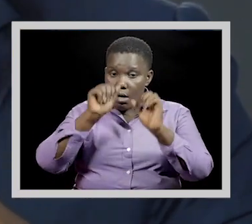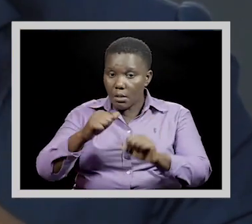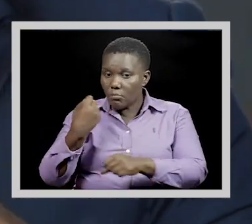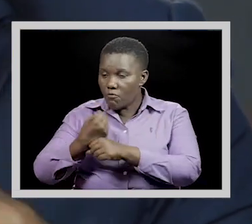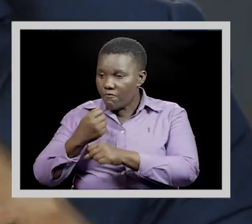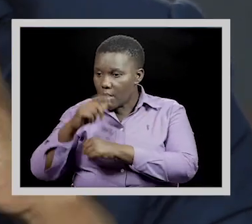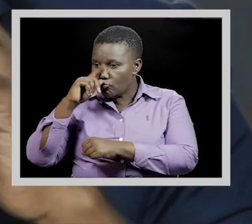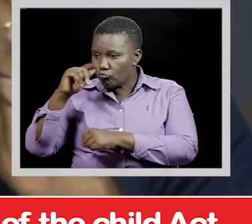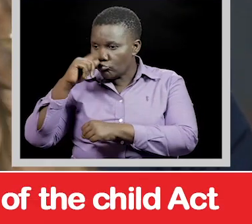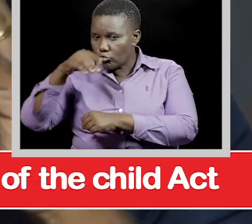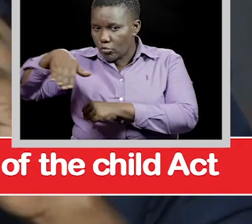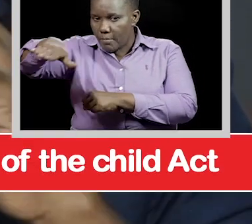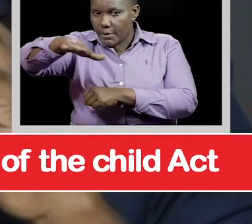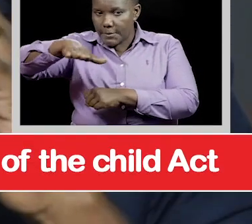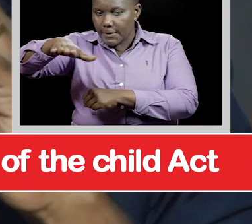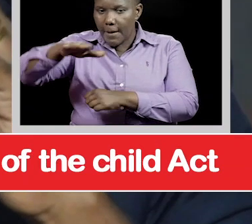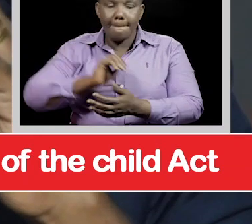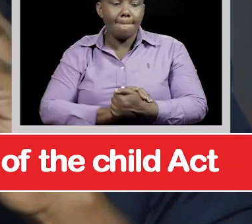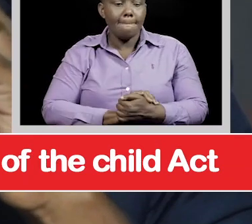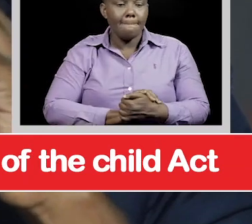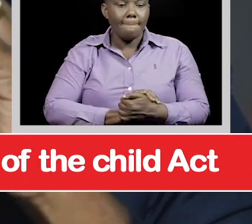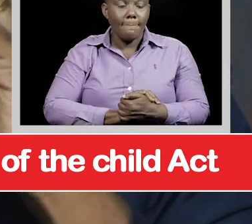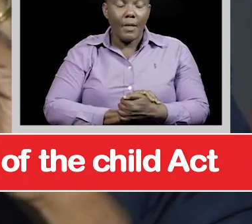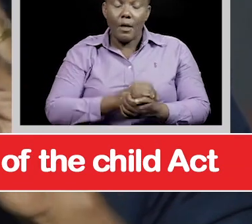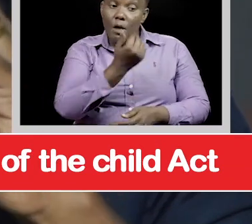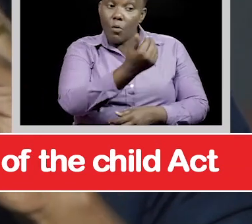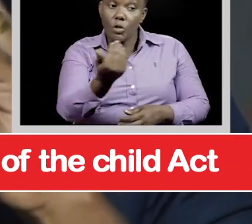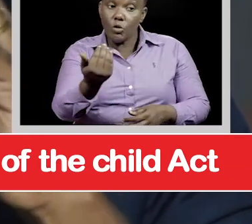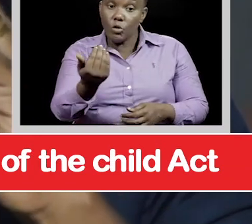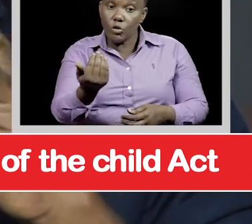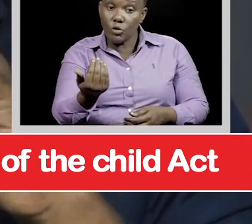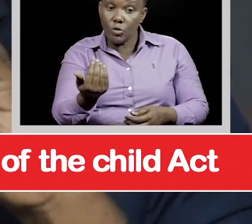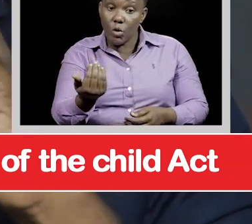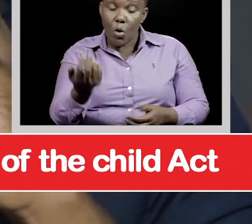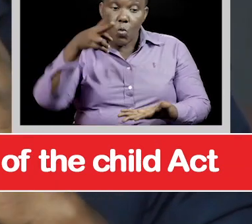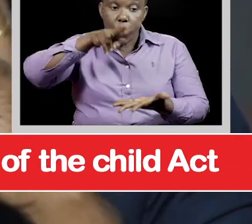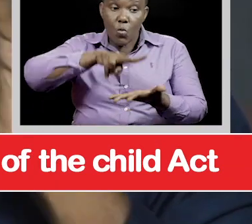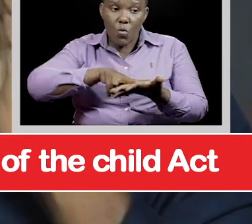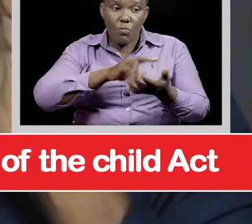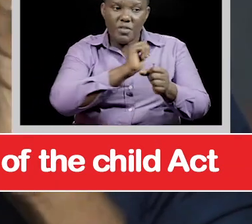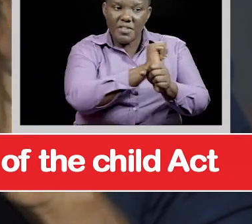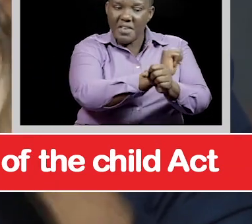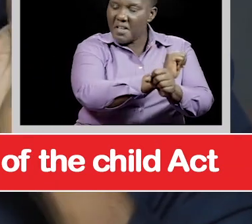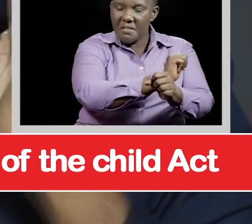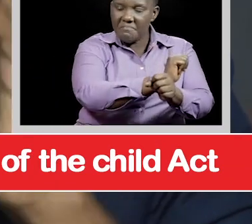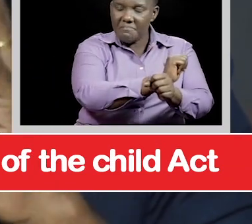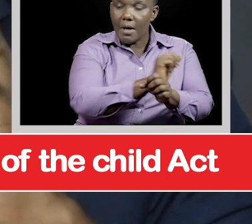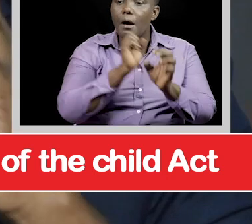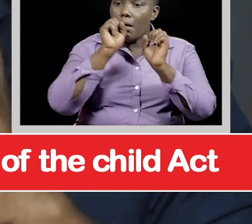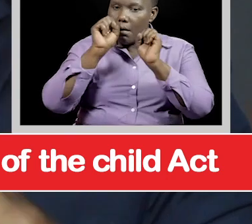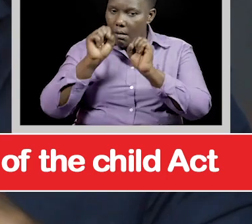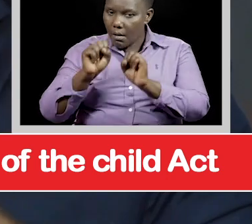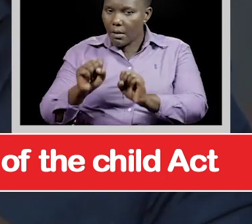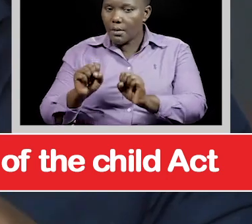sentence. We have also to note that a child shall not be sentenced to imprisonment as it has been